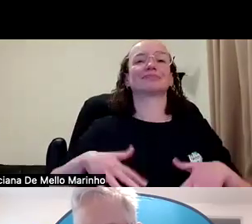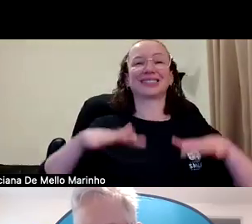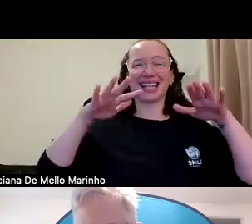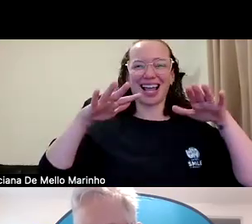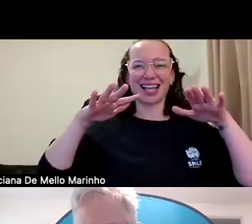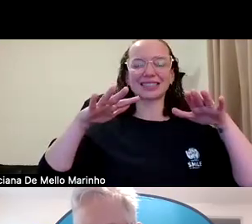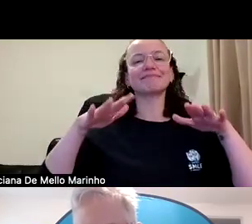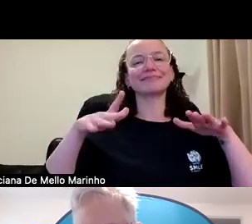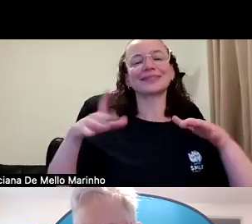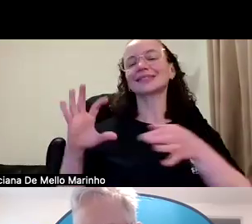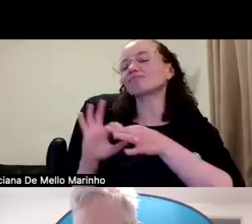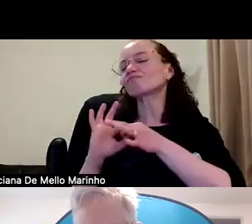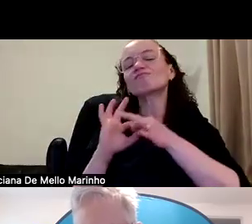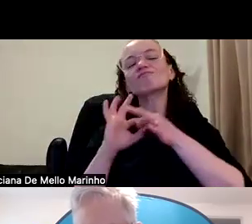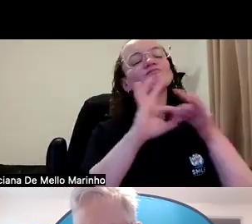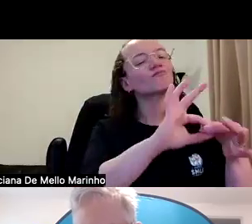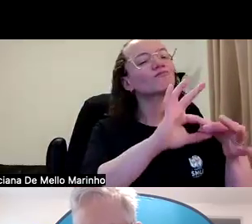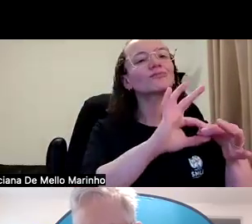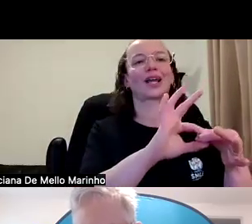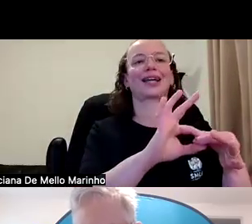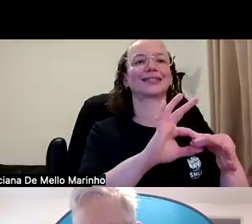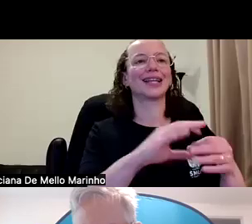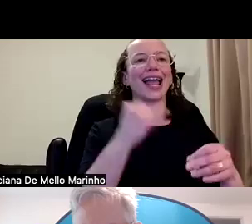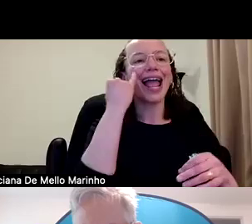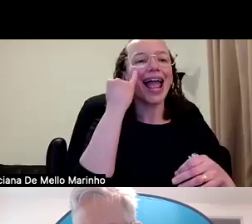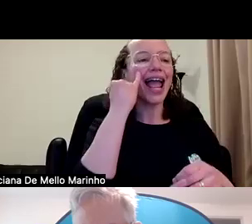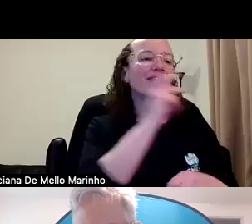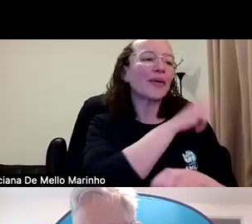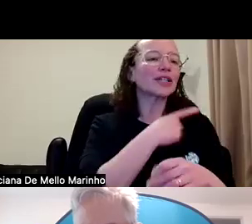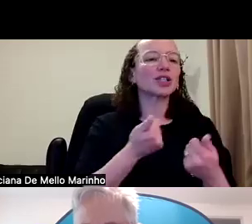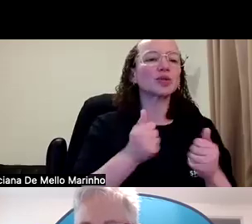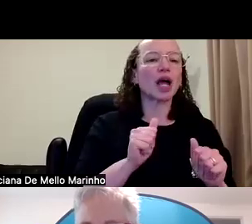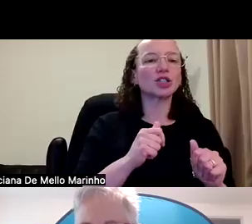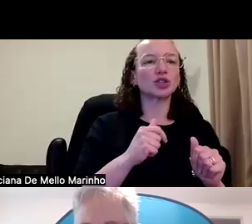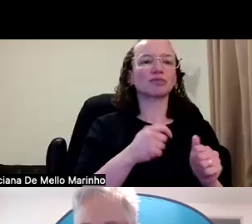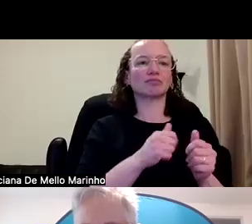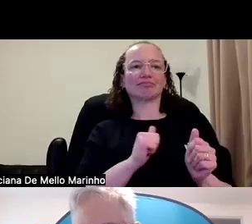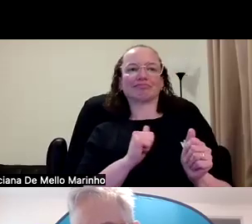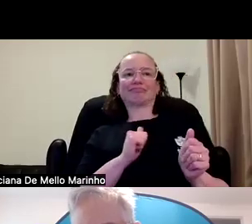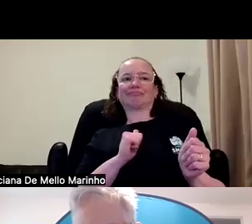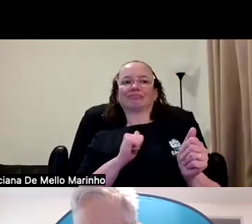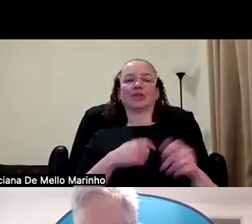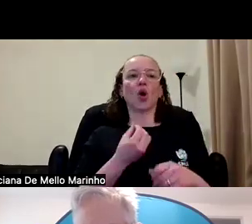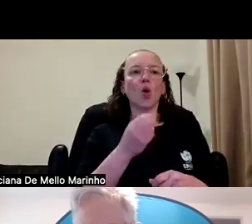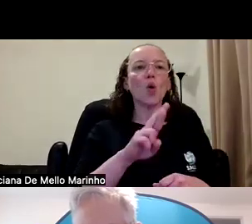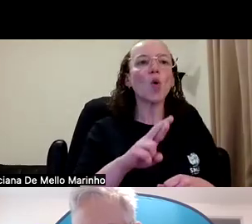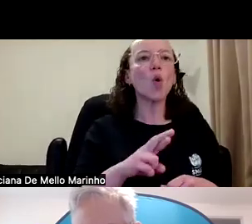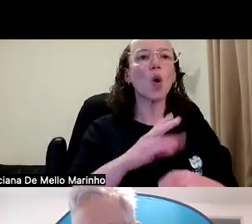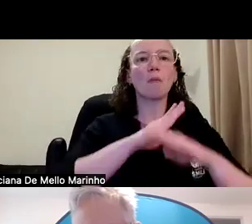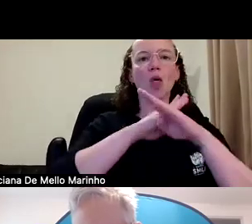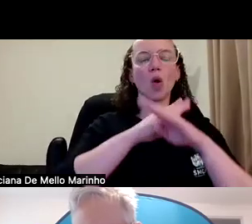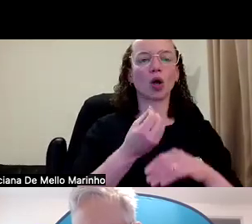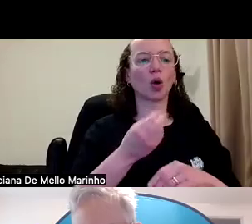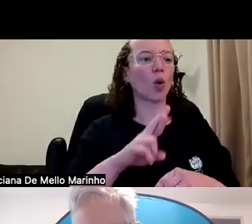You remember where we talked about the dentist's hands? They're all connected, right? So if you have a patient trying